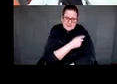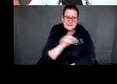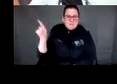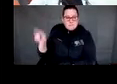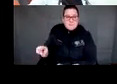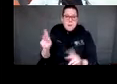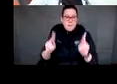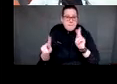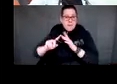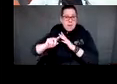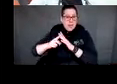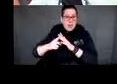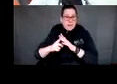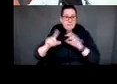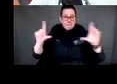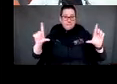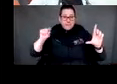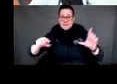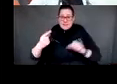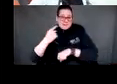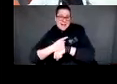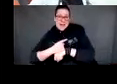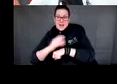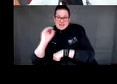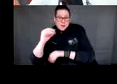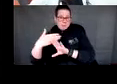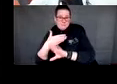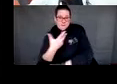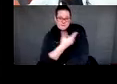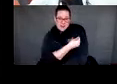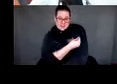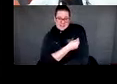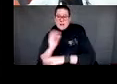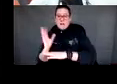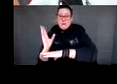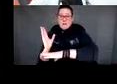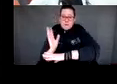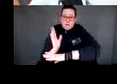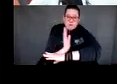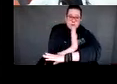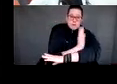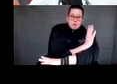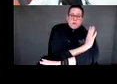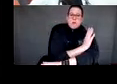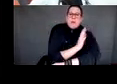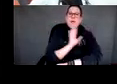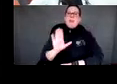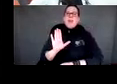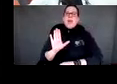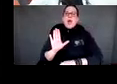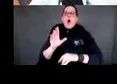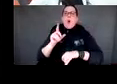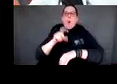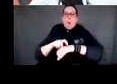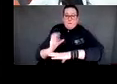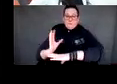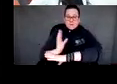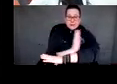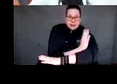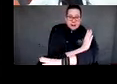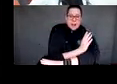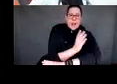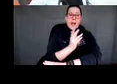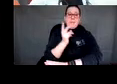day 0 before they get vaccinated. And along the y-axis is sort of their antibody levels. And along